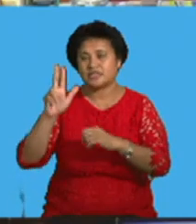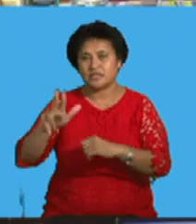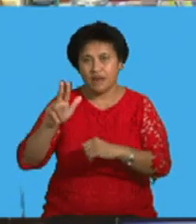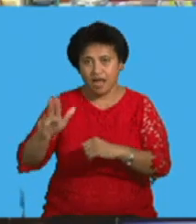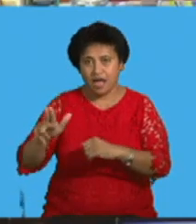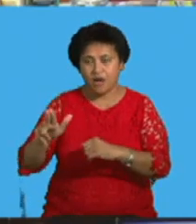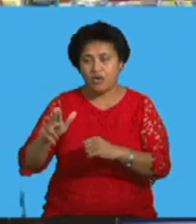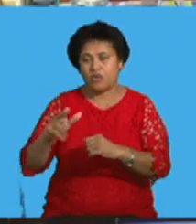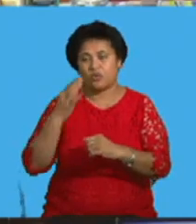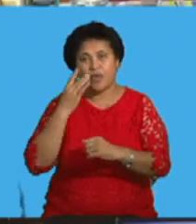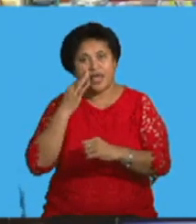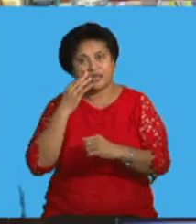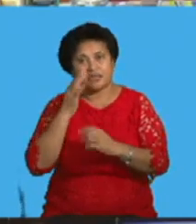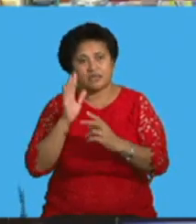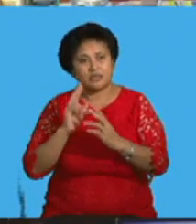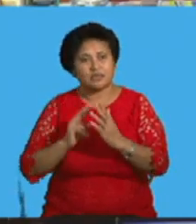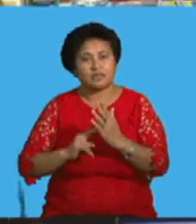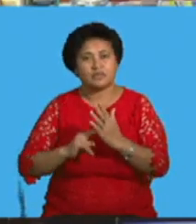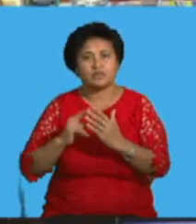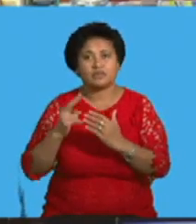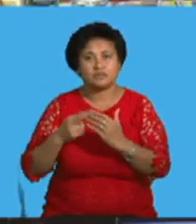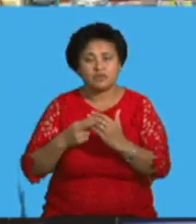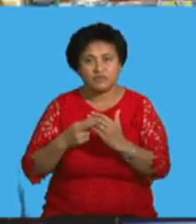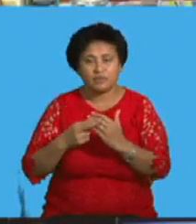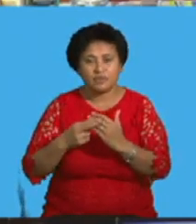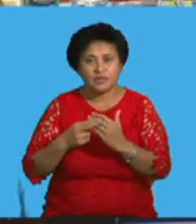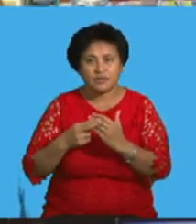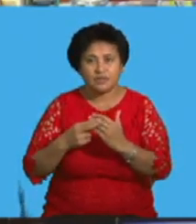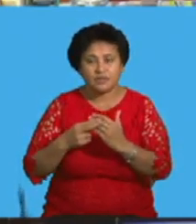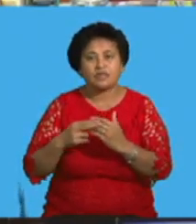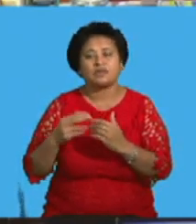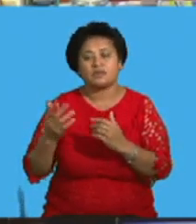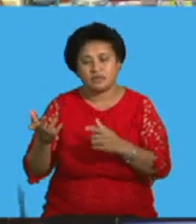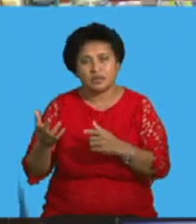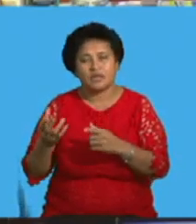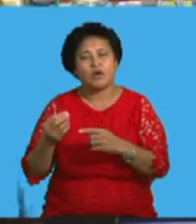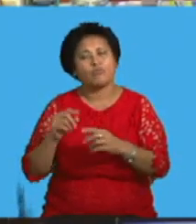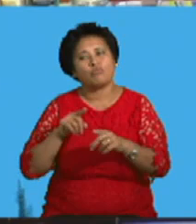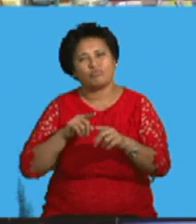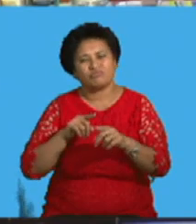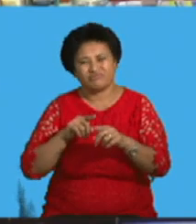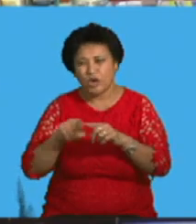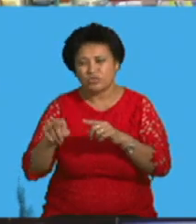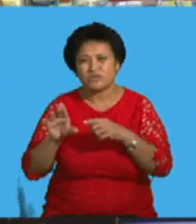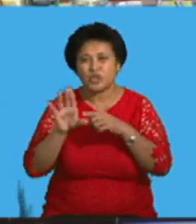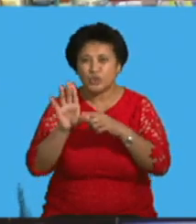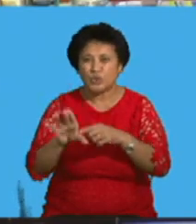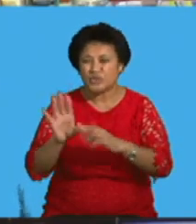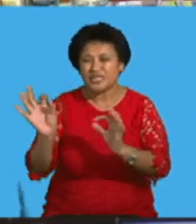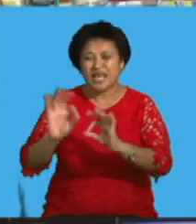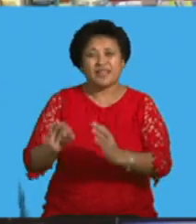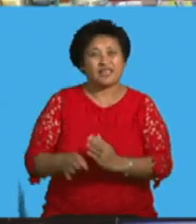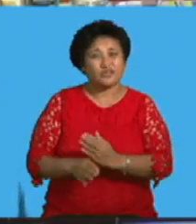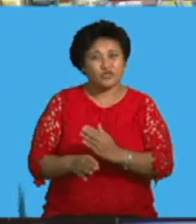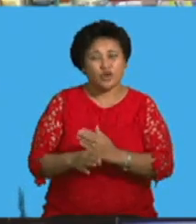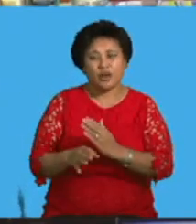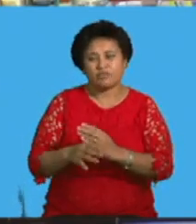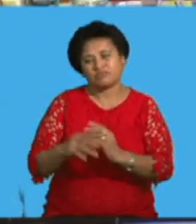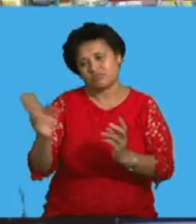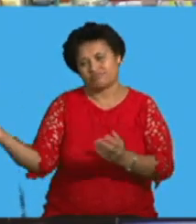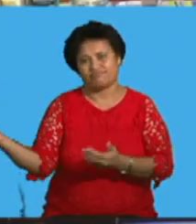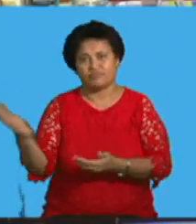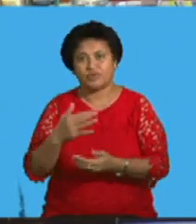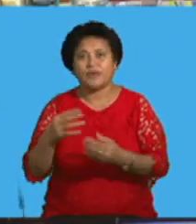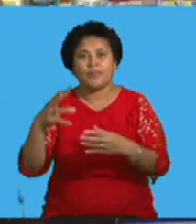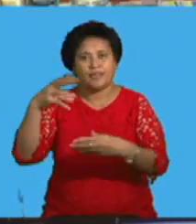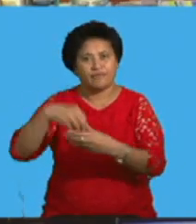Group in November 28. More than 50 unemployed youths were trained during this week-long workshop.